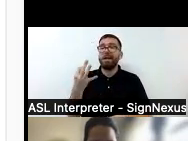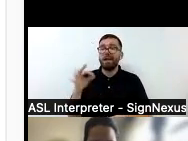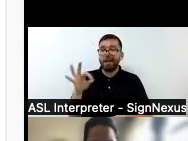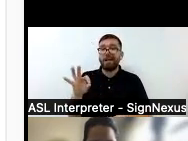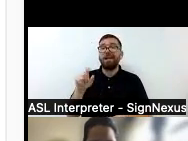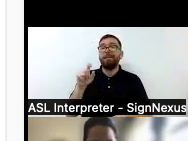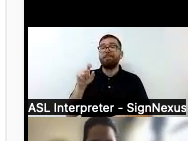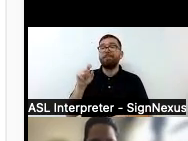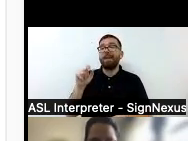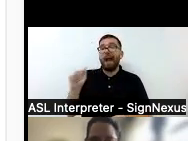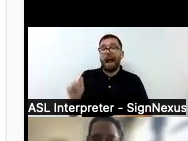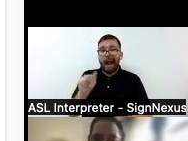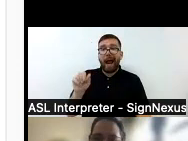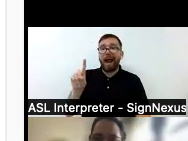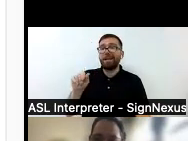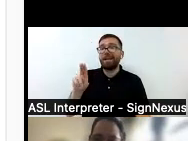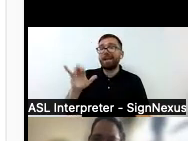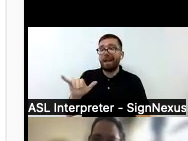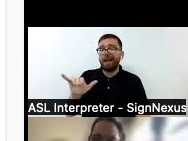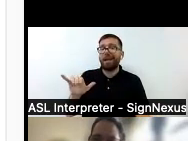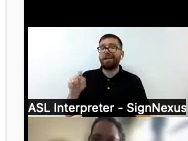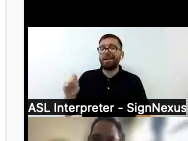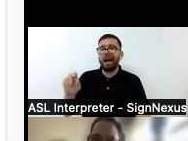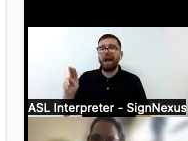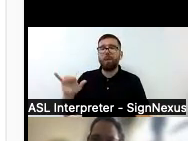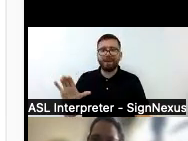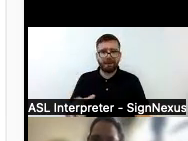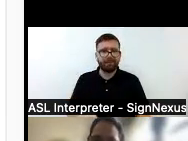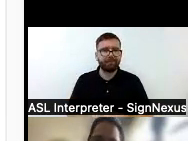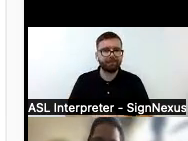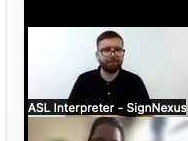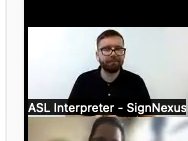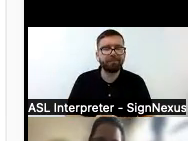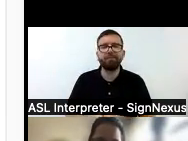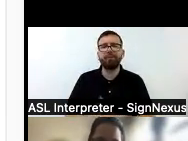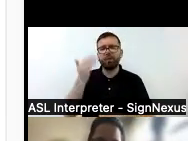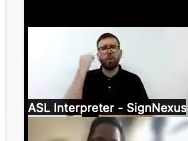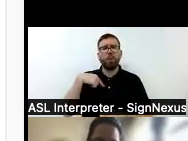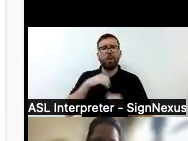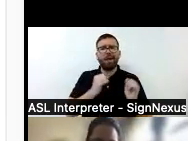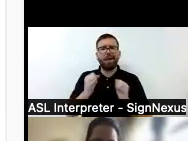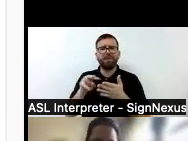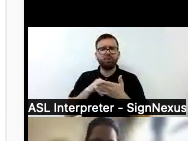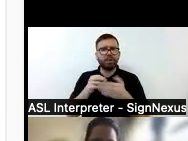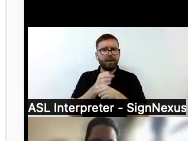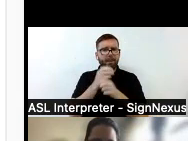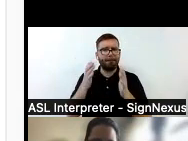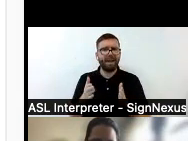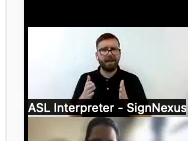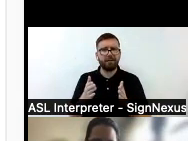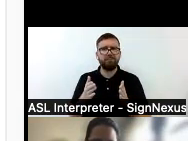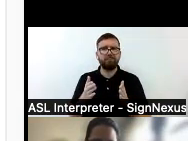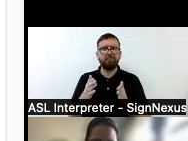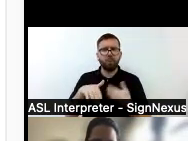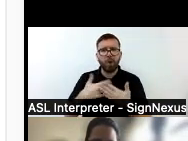All right, so we know that we are individual dance makers, that we reside in New